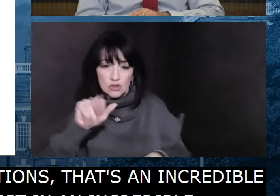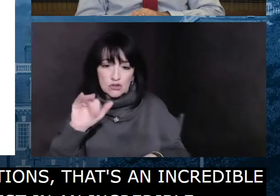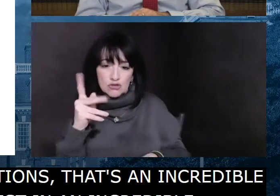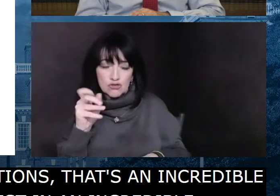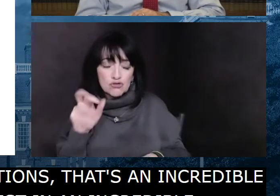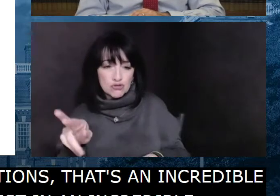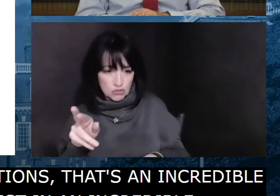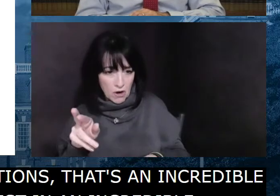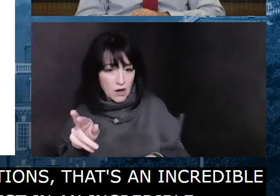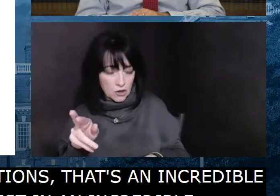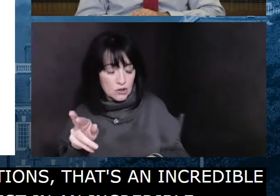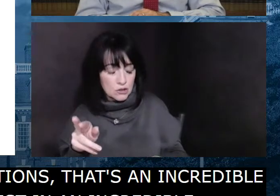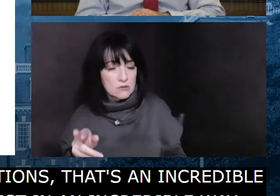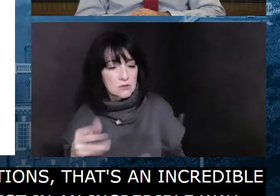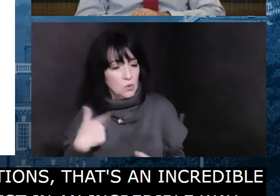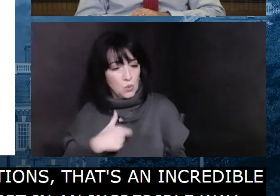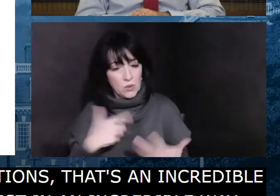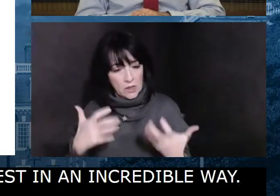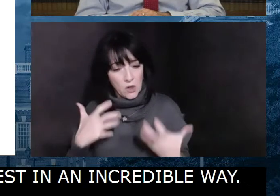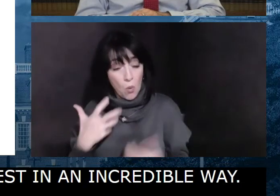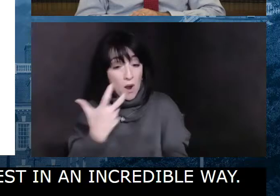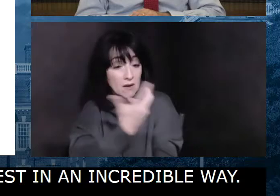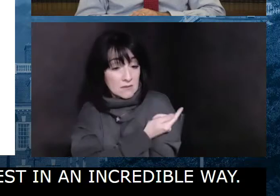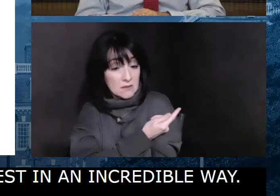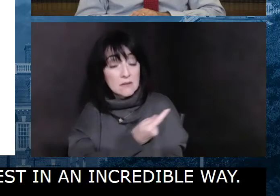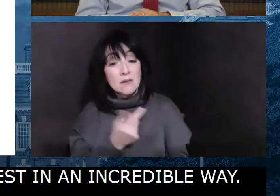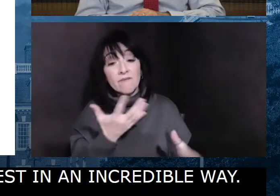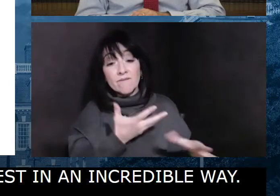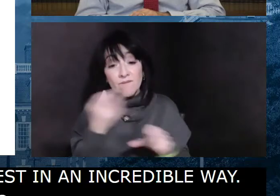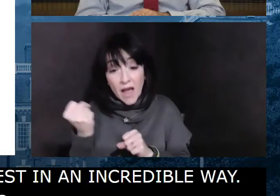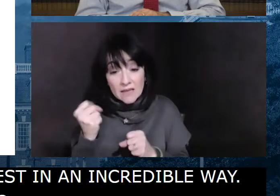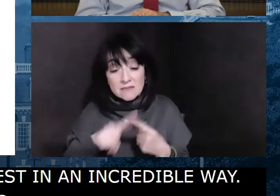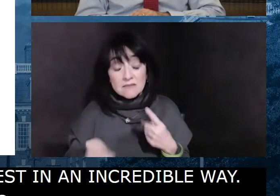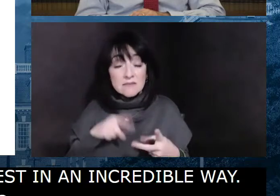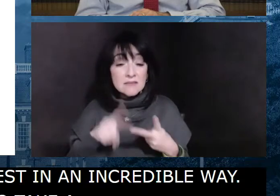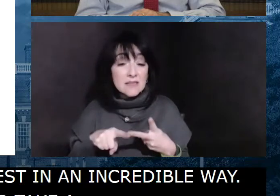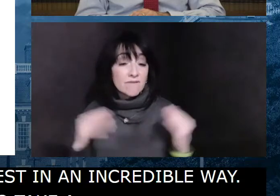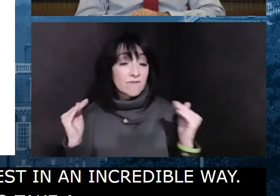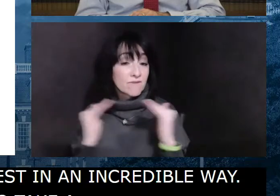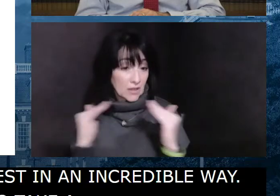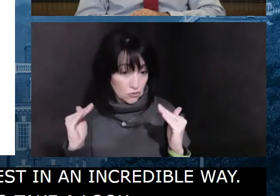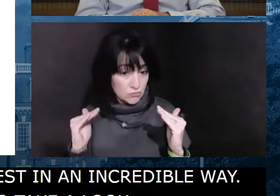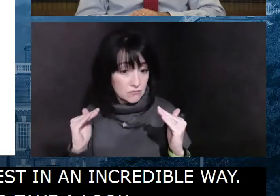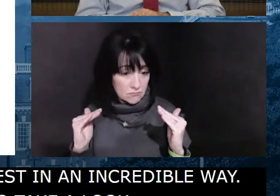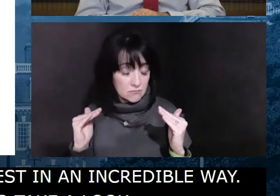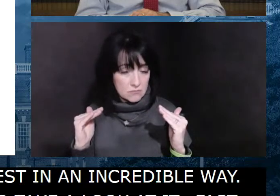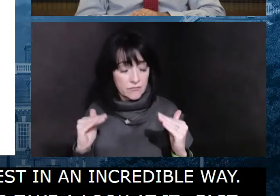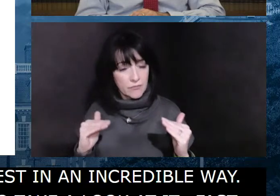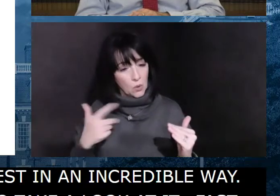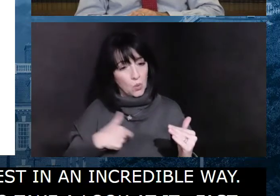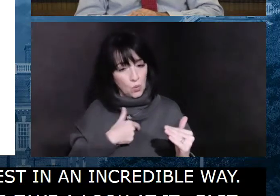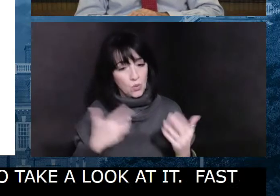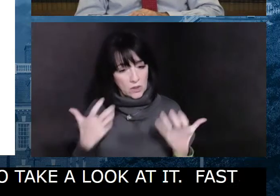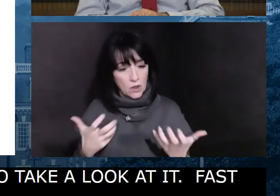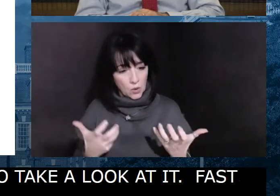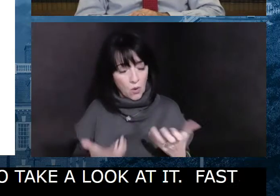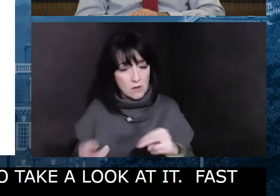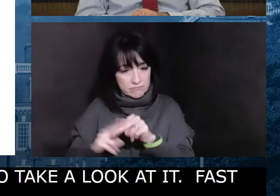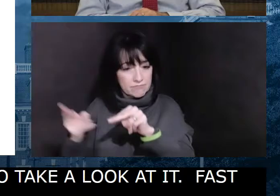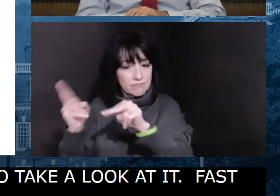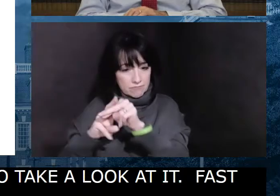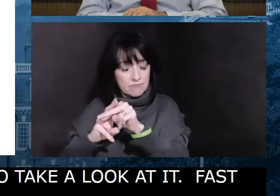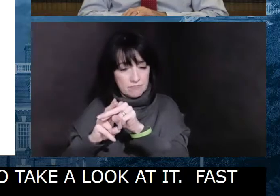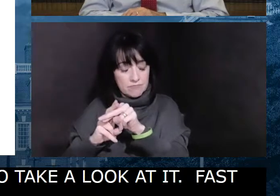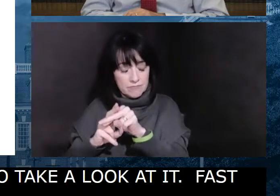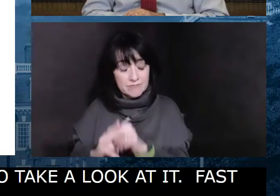with respect to vaccinations. And it's just a matter of supply, which will continue to ramp up. One of the things that was discussed with